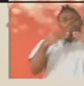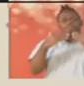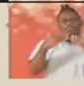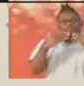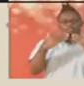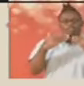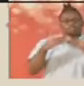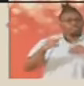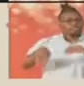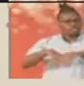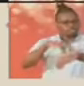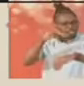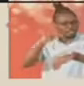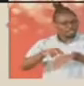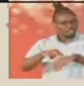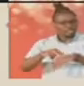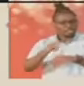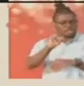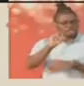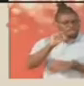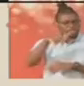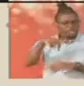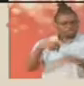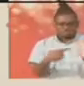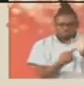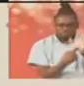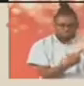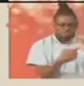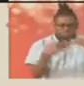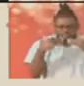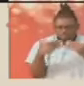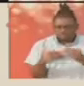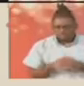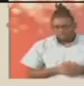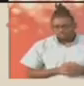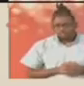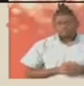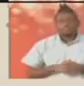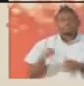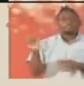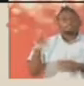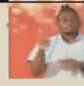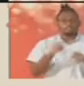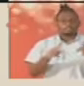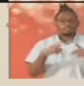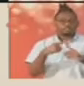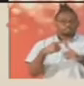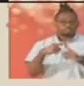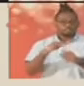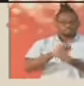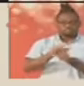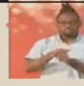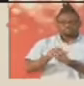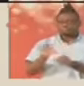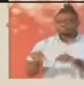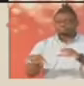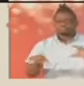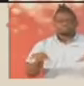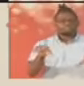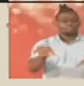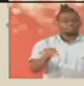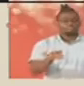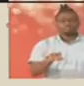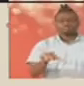picture or a macro perspective on COVID-19 in Trinidad and Tobago. And now we will drill down into